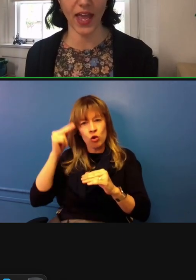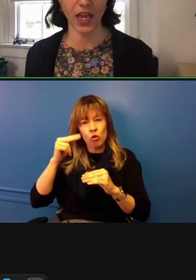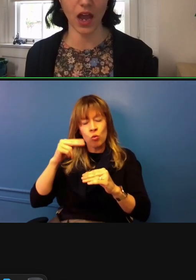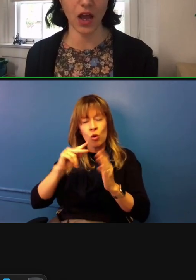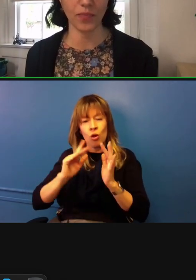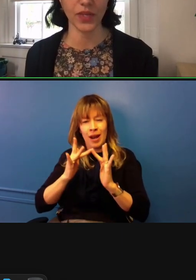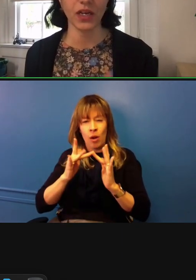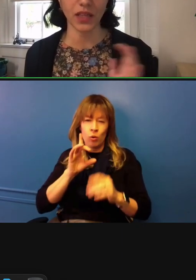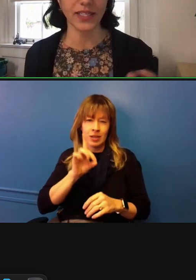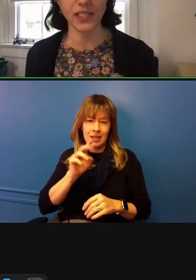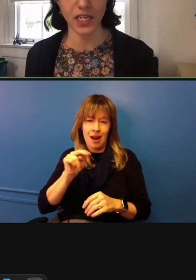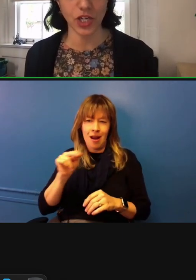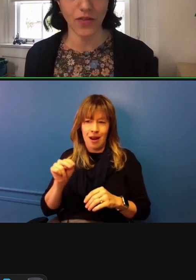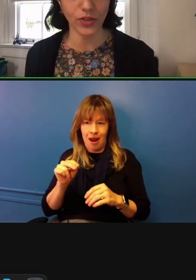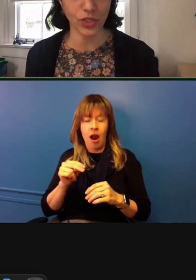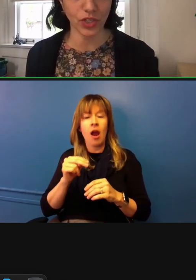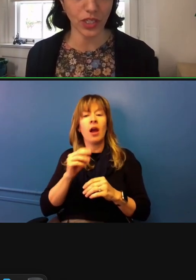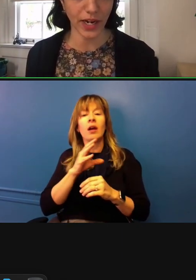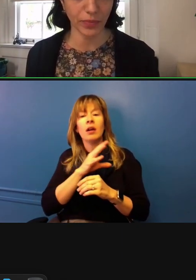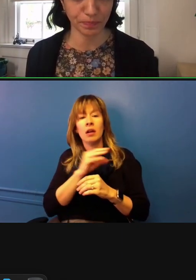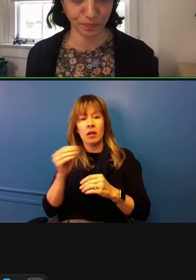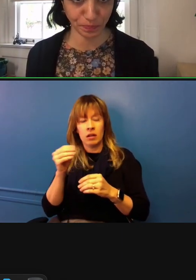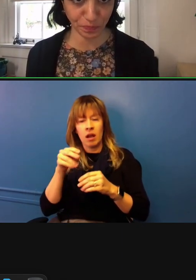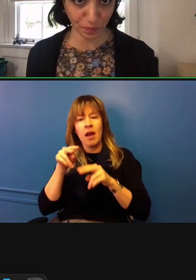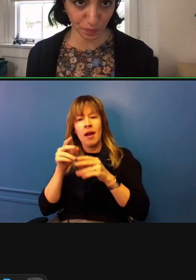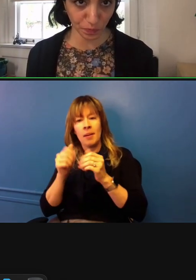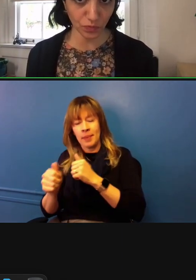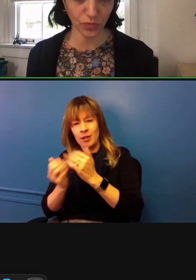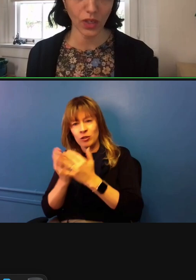of a late-stage convolutional layer.